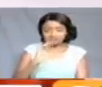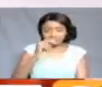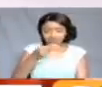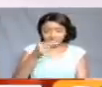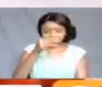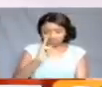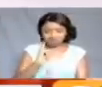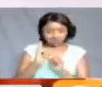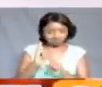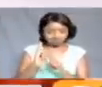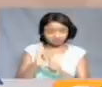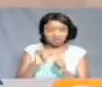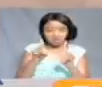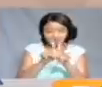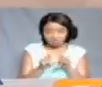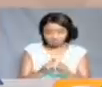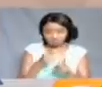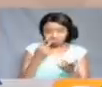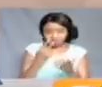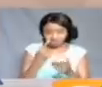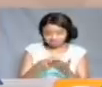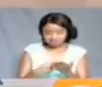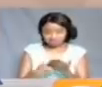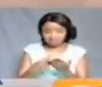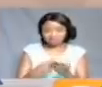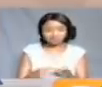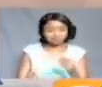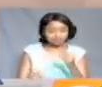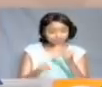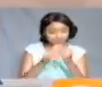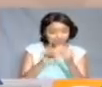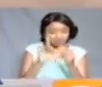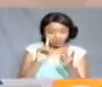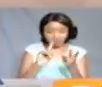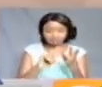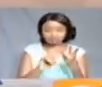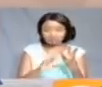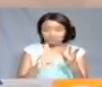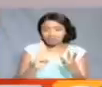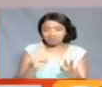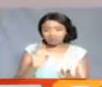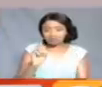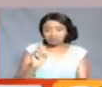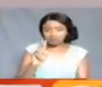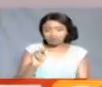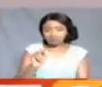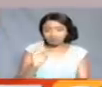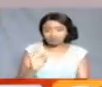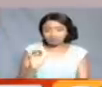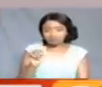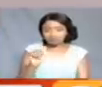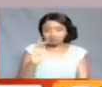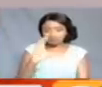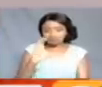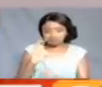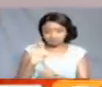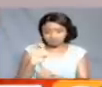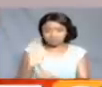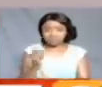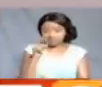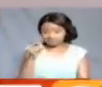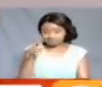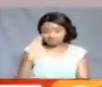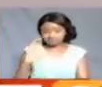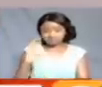medios.co.ke, and he'll be telling us more about that. And last but not least, Boniface Nyaga, CEO of Mawaidha Consultancy. Thank you so